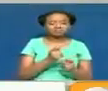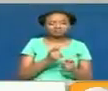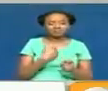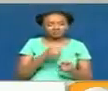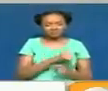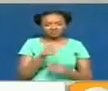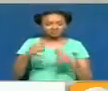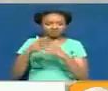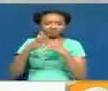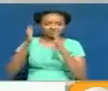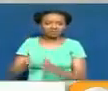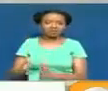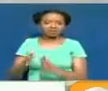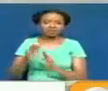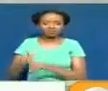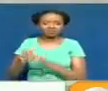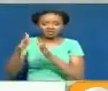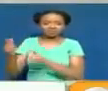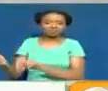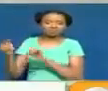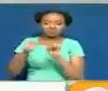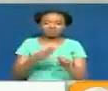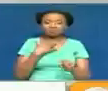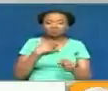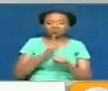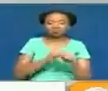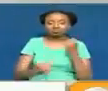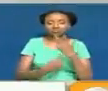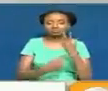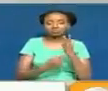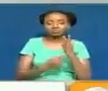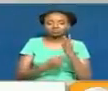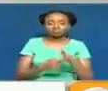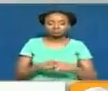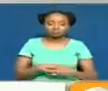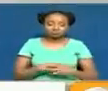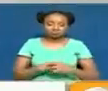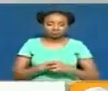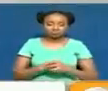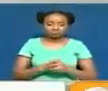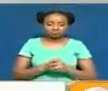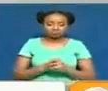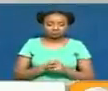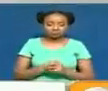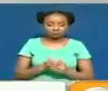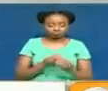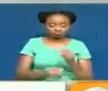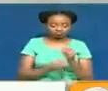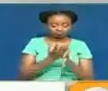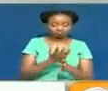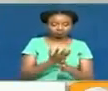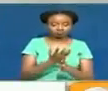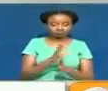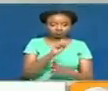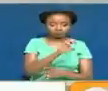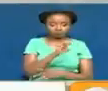is, however, keen on changing that as he uses a technology dubbed apical root cutting to produce seed